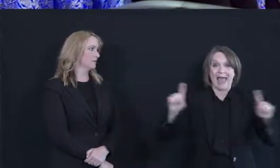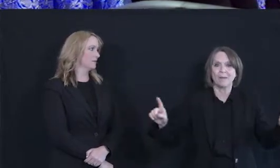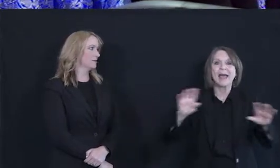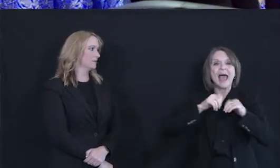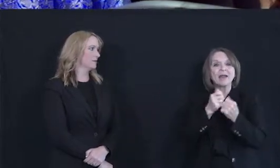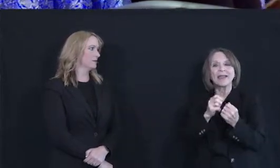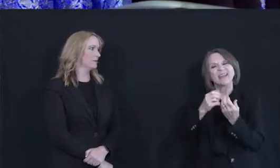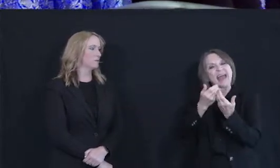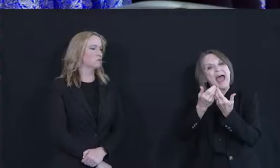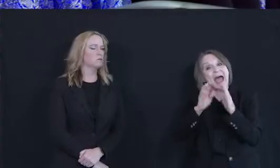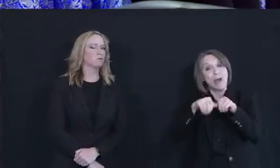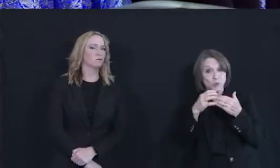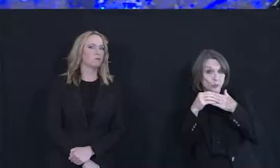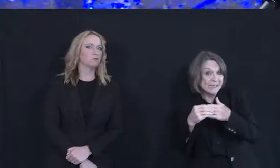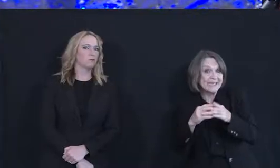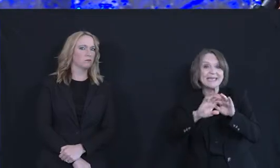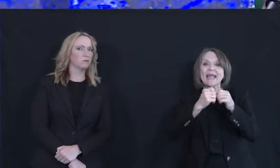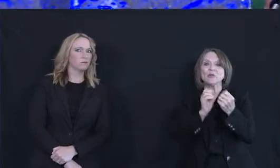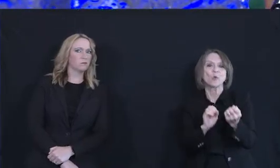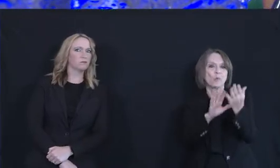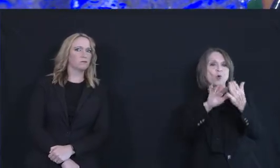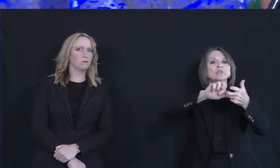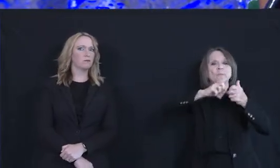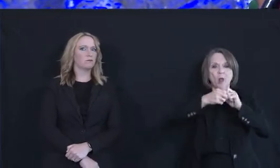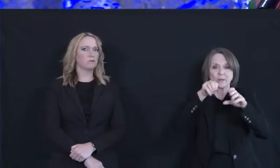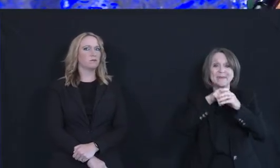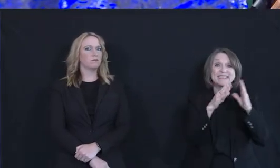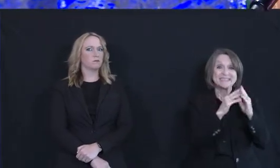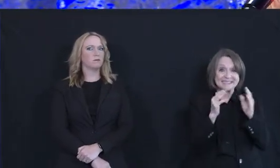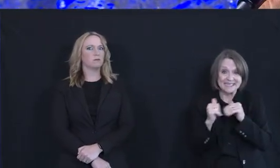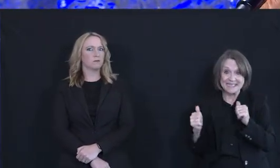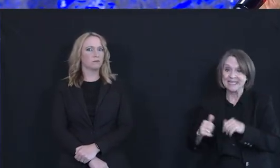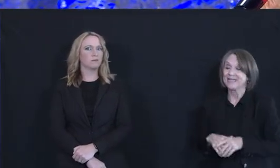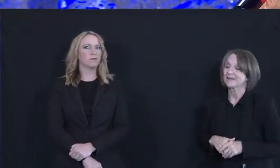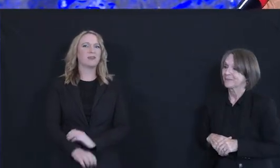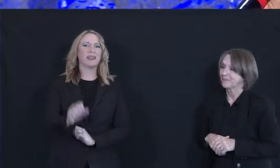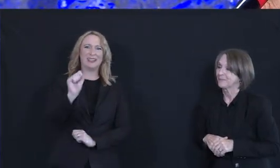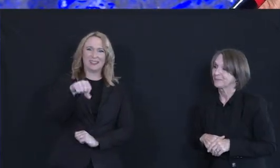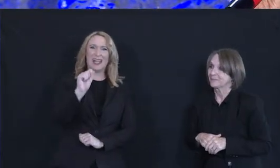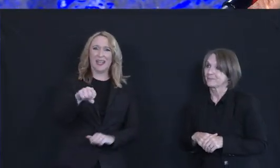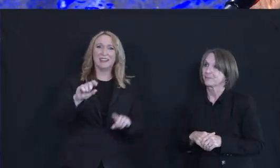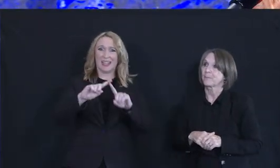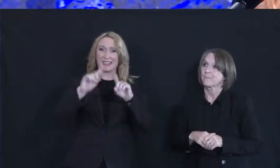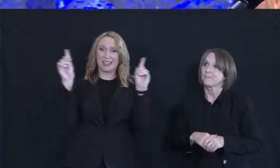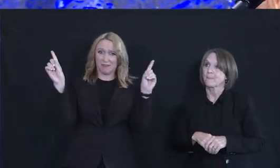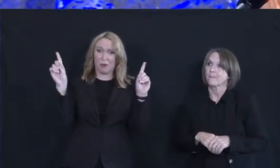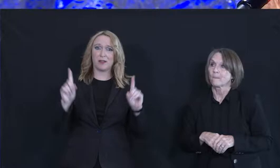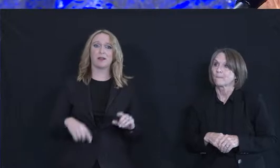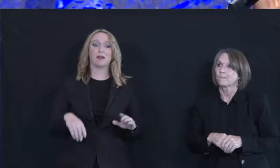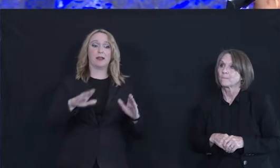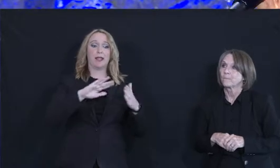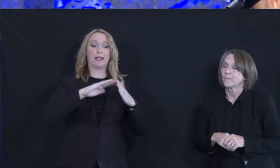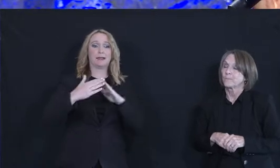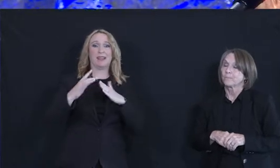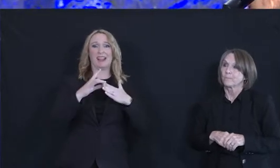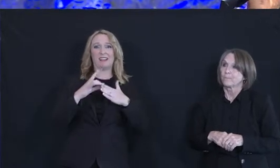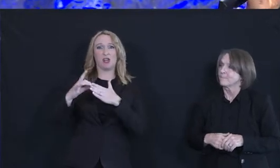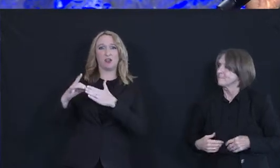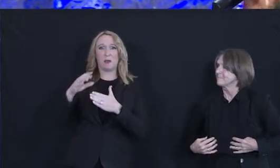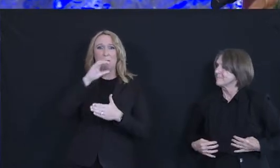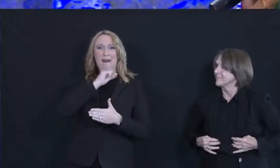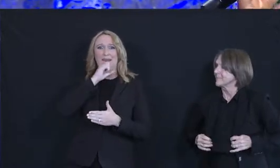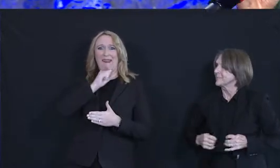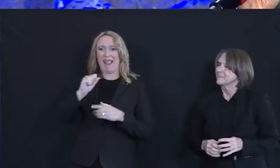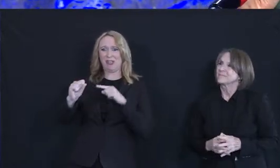you face in your city I think it is different I would also maybe say in city in City leadership age is really just a number because